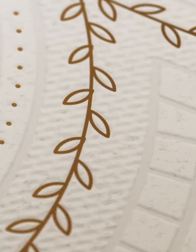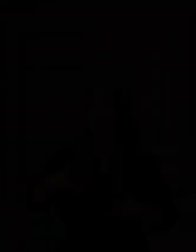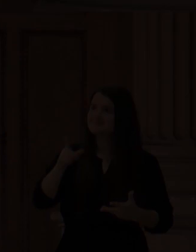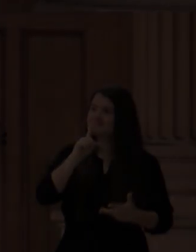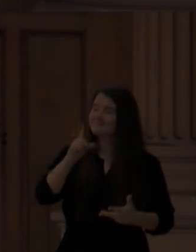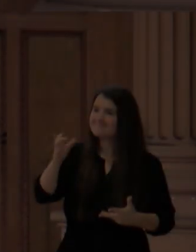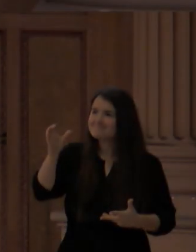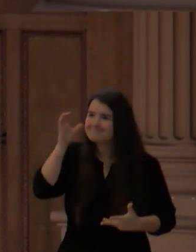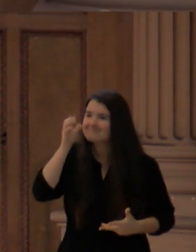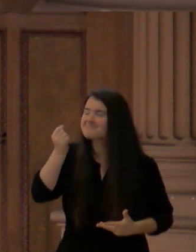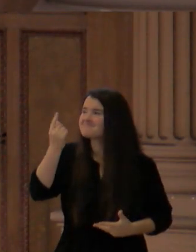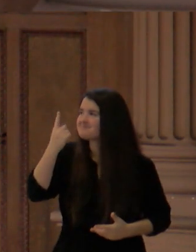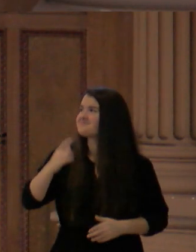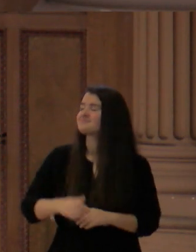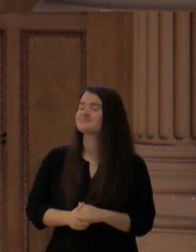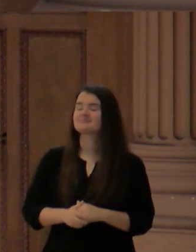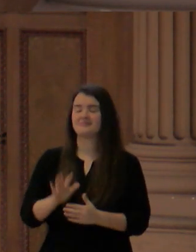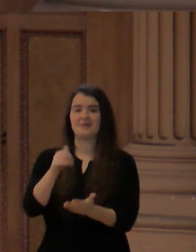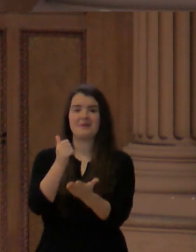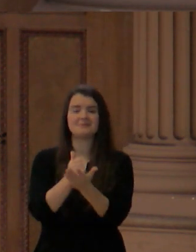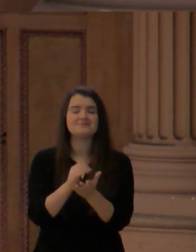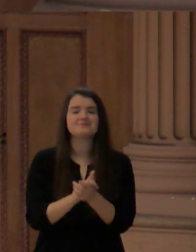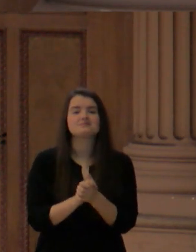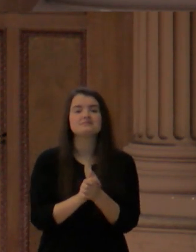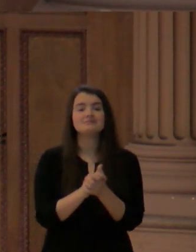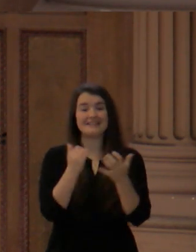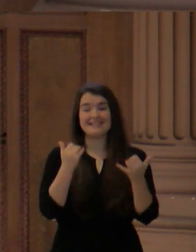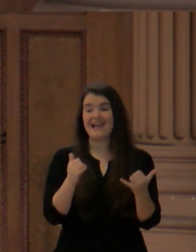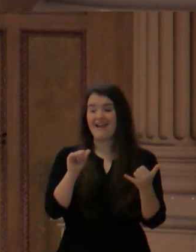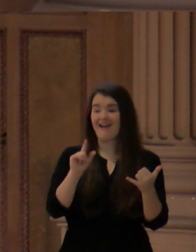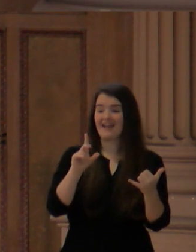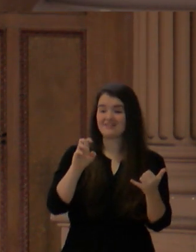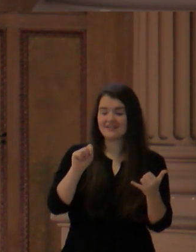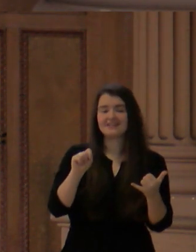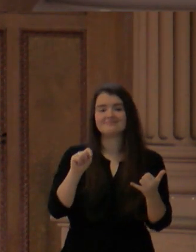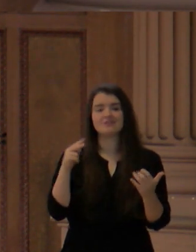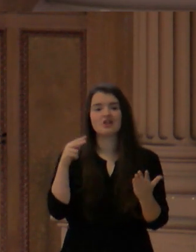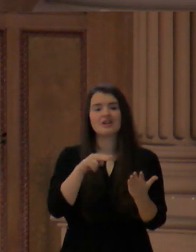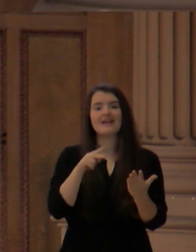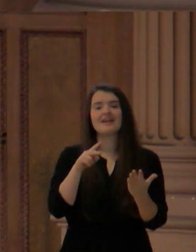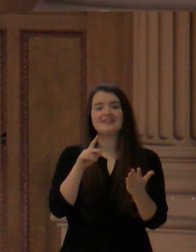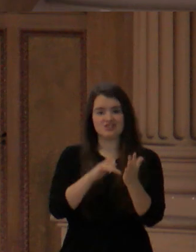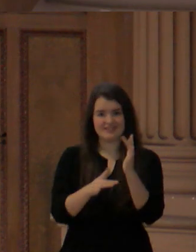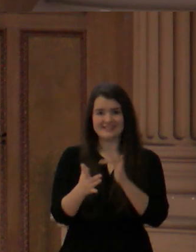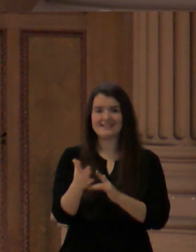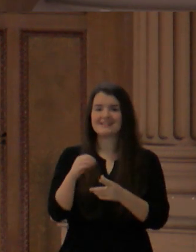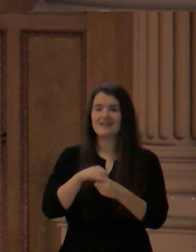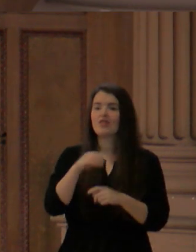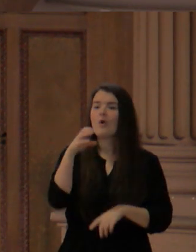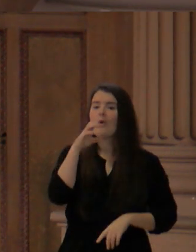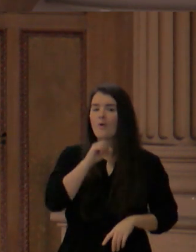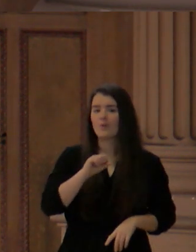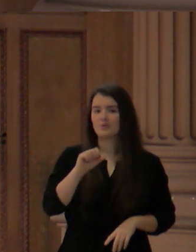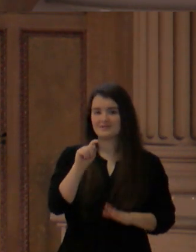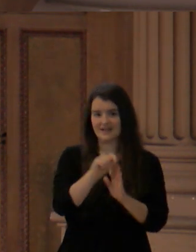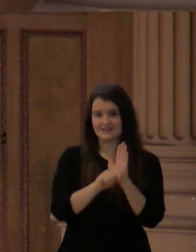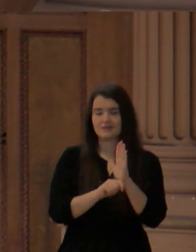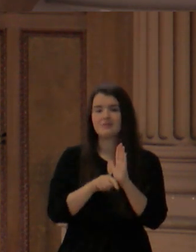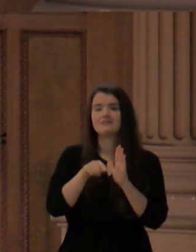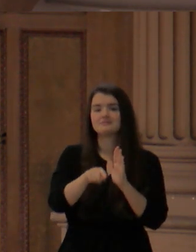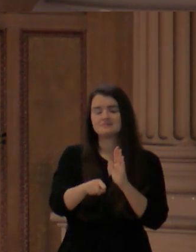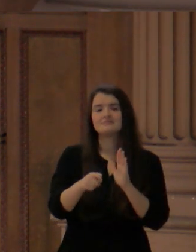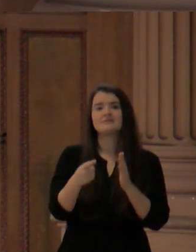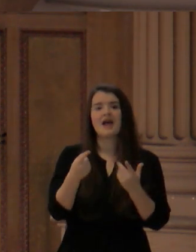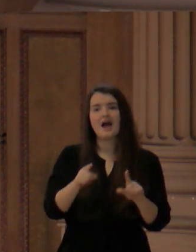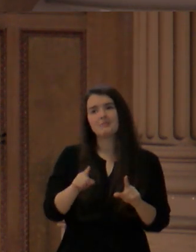Well, we're spending Advent this year looking at Jesus in the Old Testament. The Old Testament, which was completed about 400 years before the birth of Jesus,